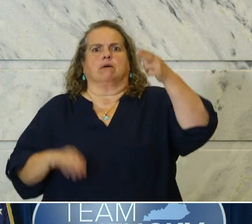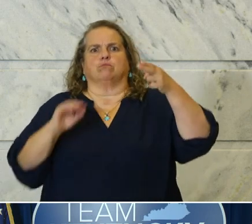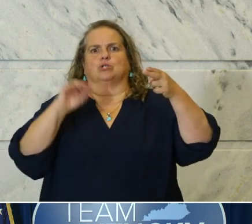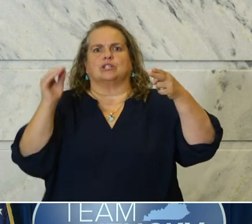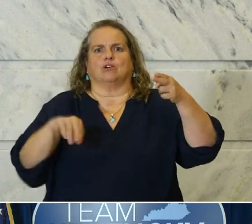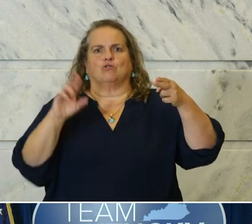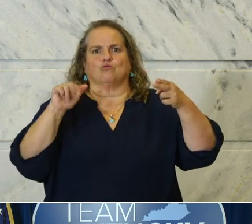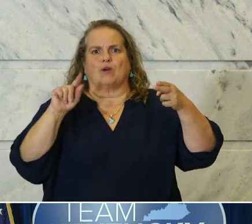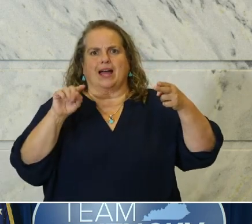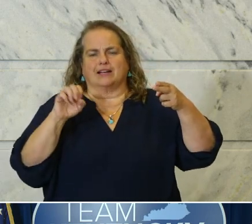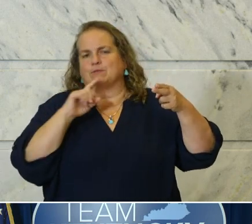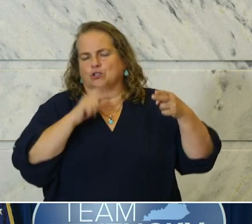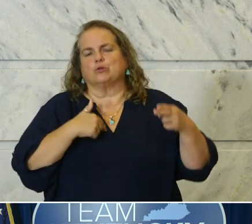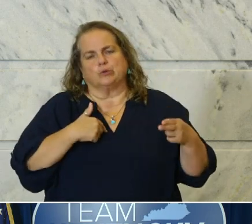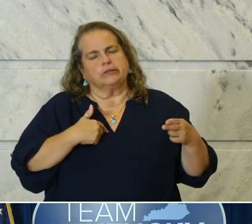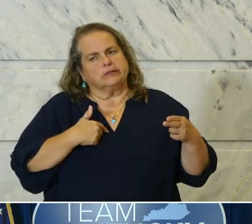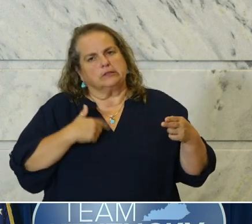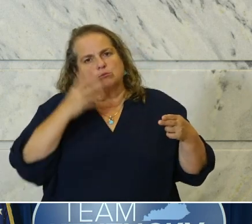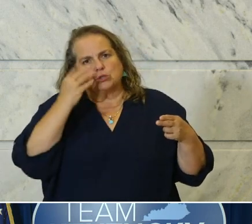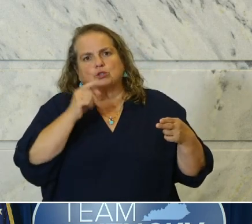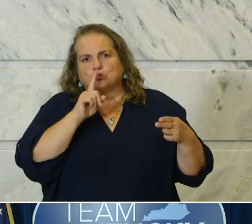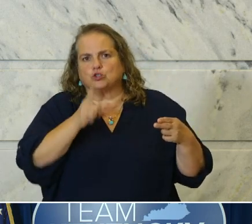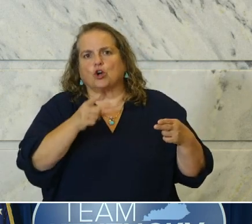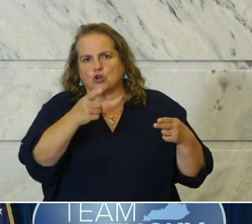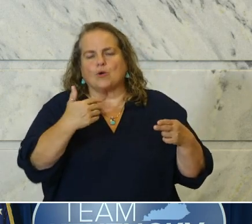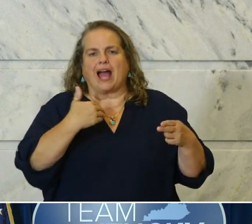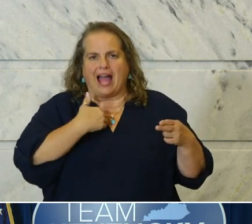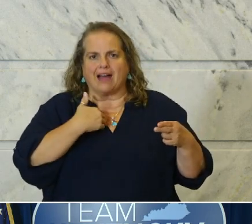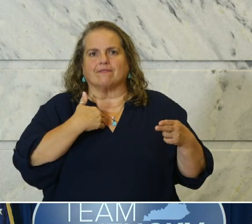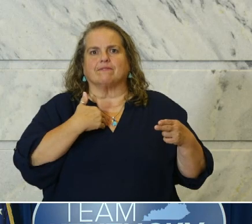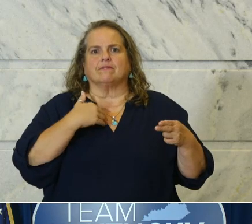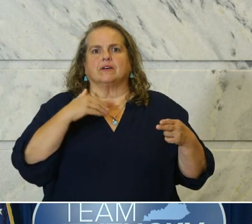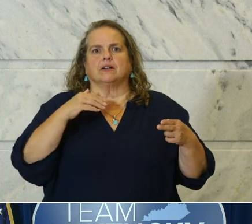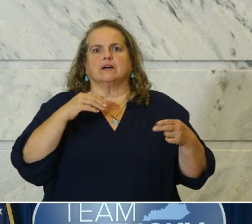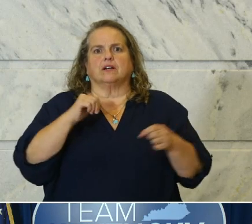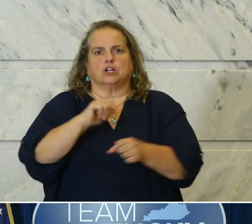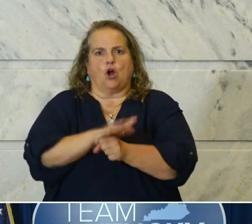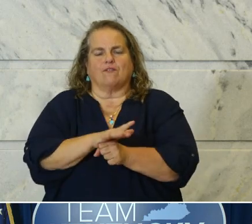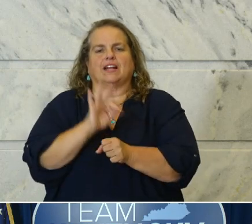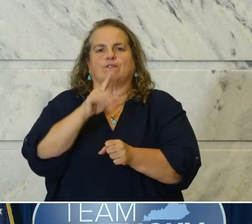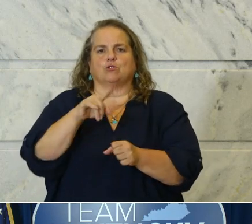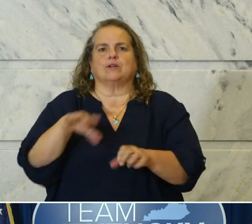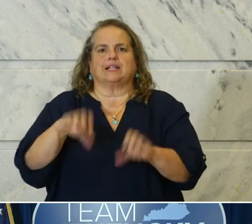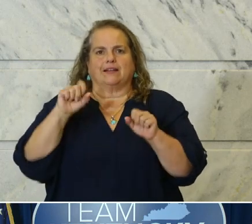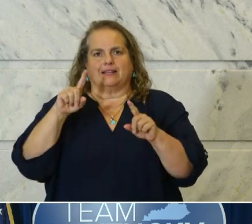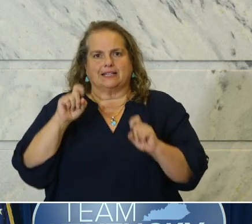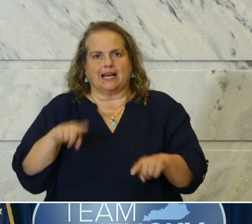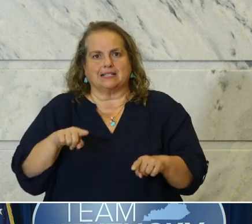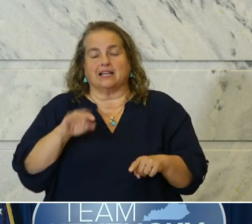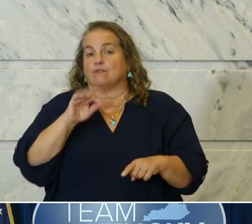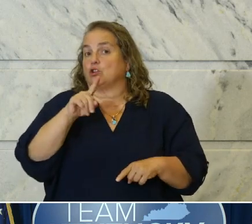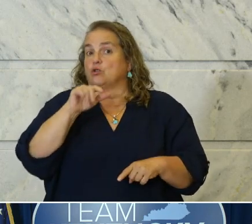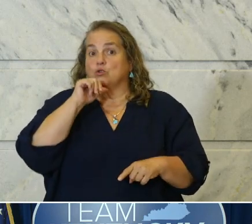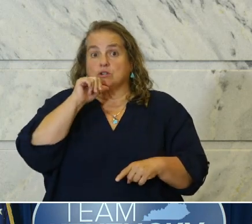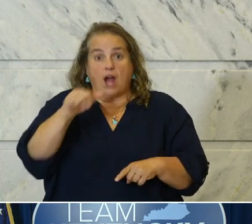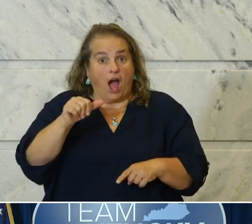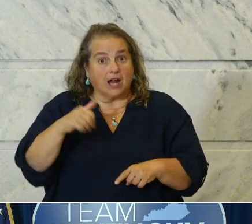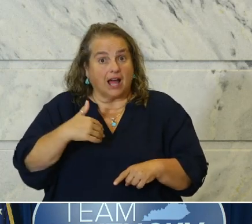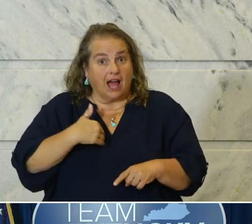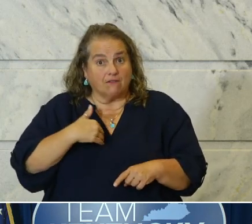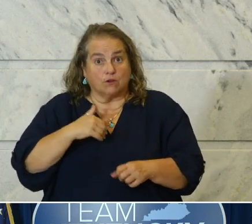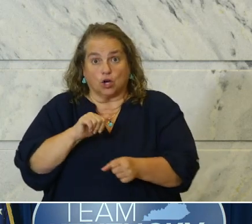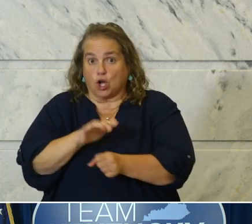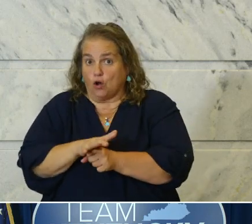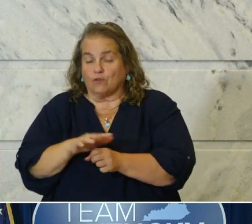we were pretty sure you had COVID if you were getting a test. In fact, if you didn't, if you weren't a positive, it was